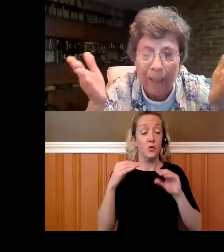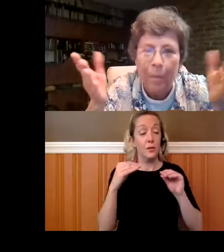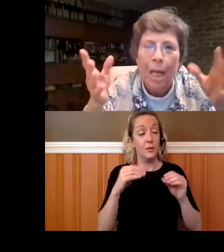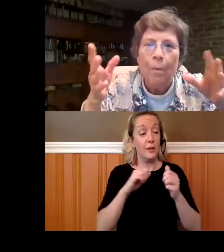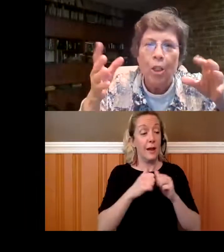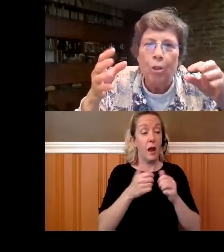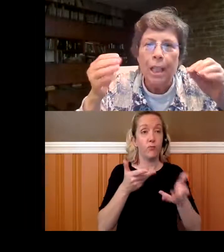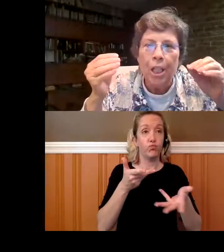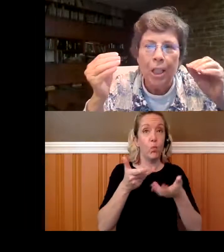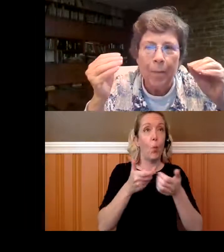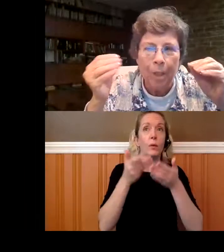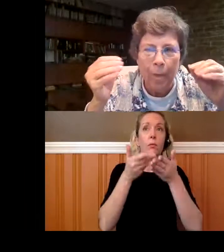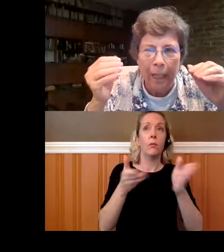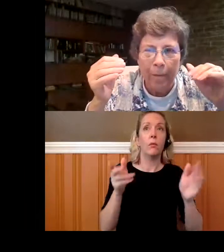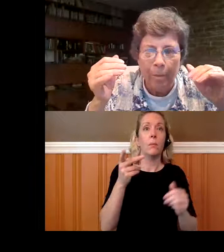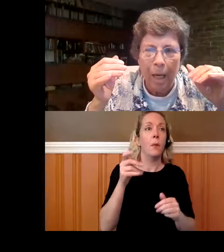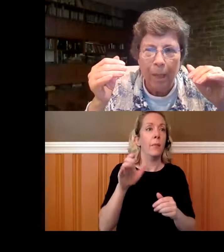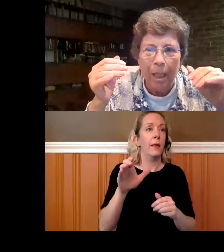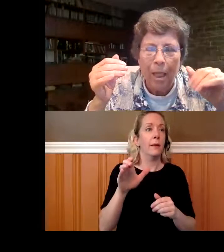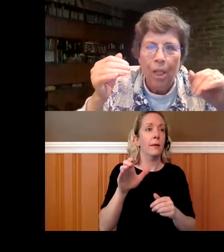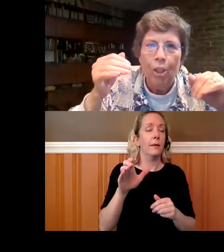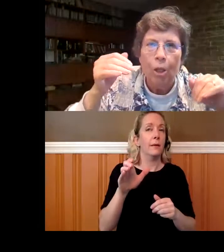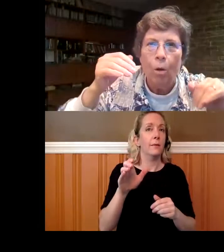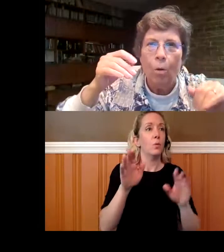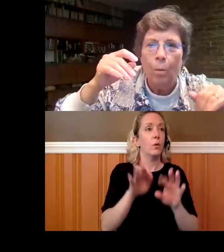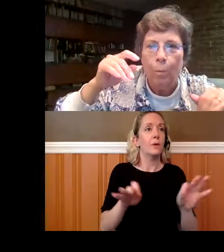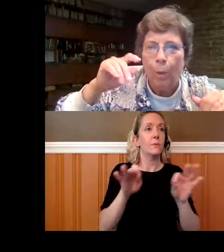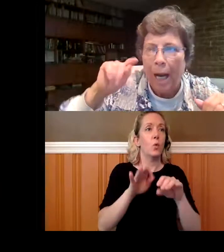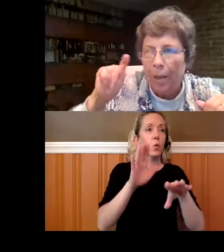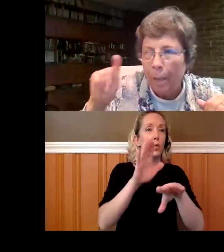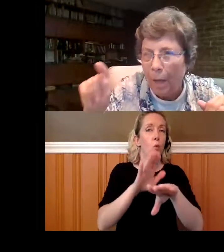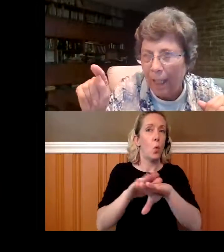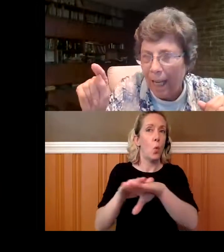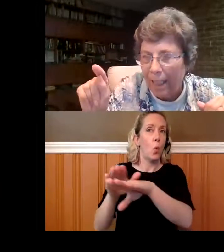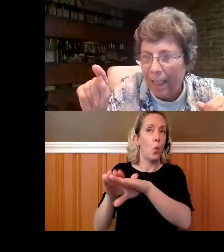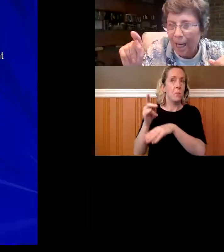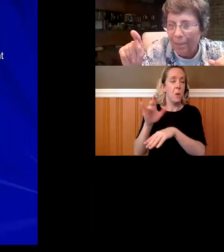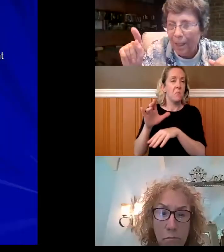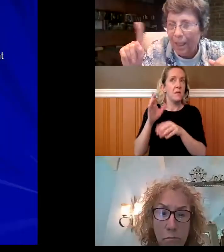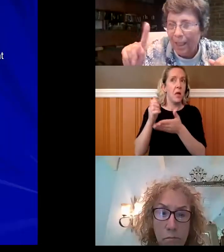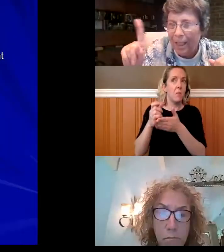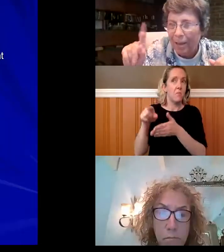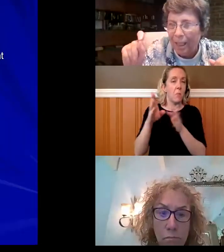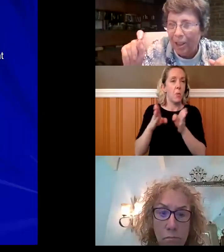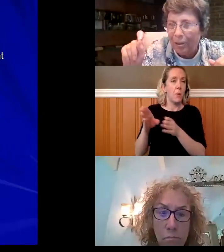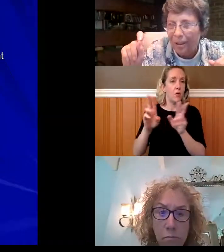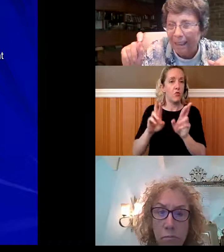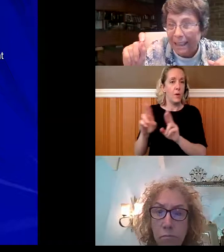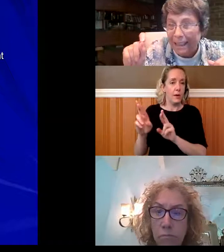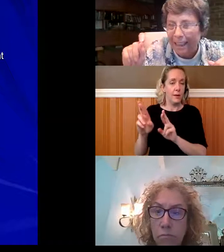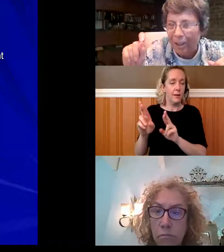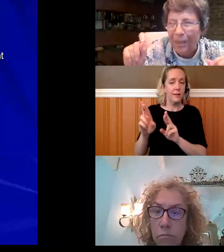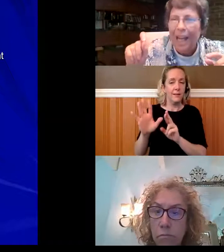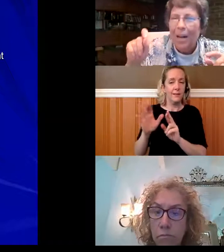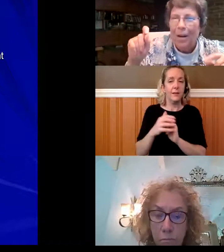public. So preparing the public ahead of time is another issue. So, but I love where you're going. So you're